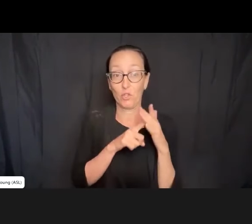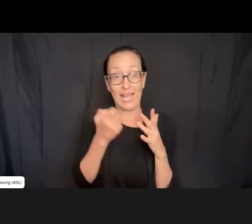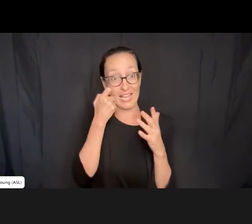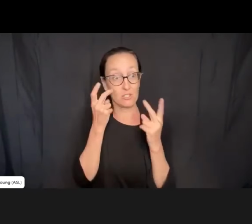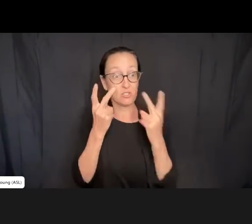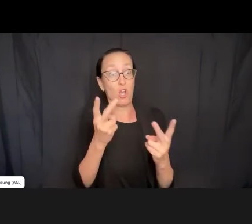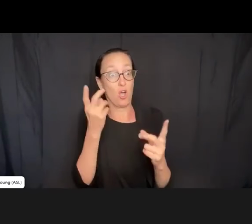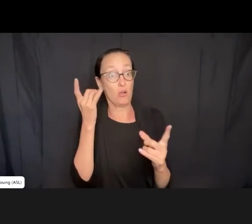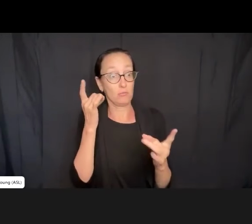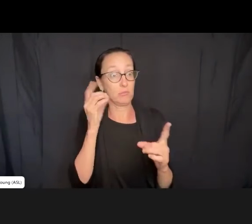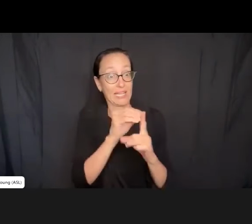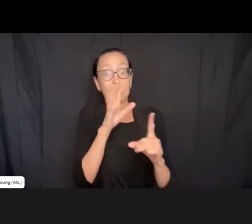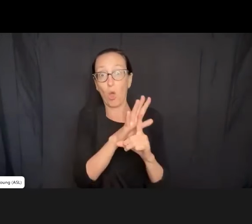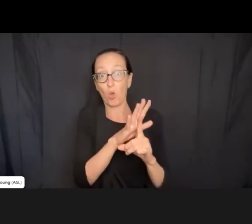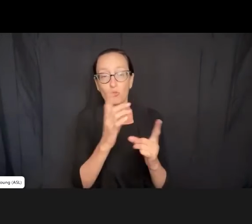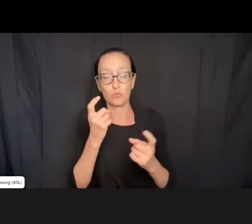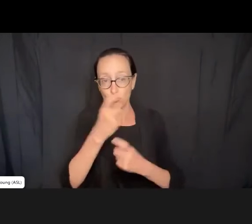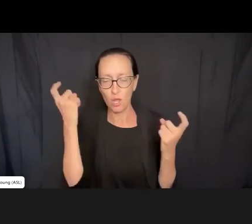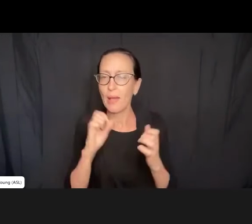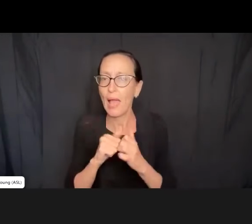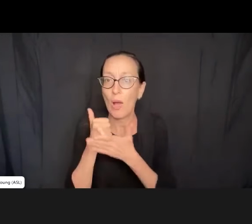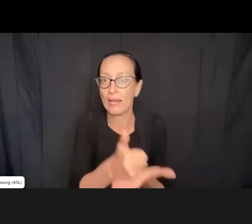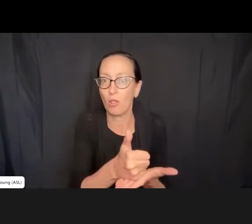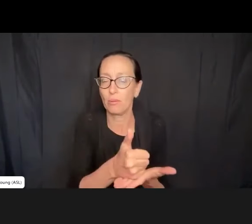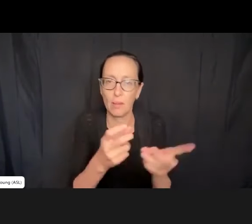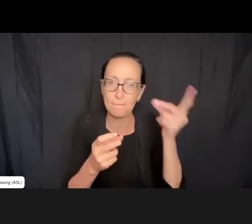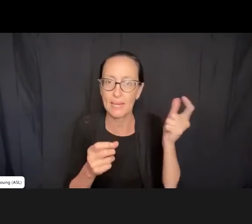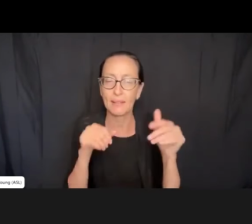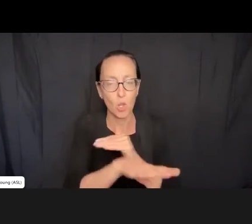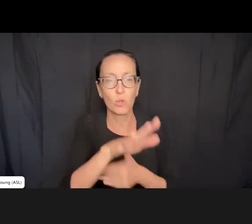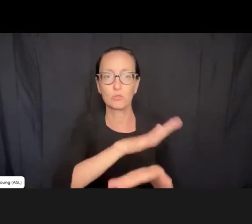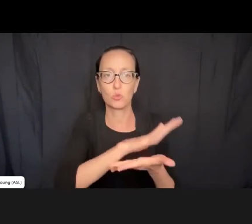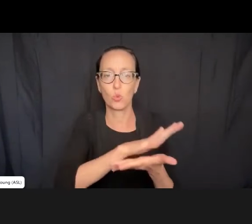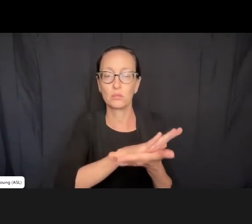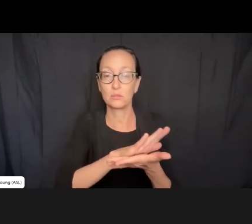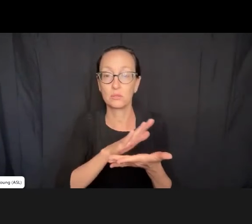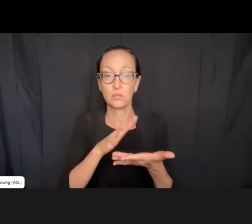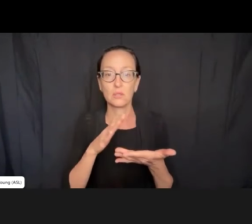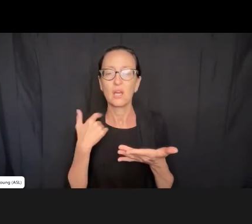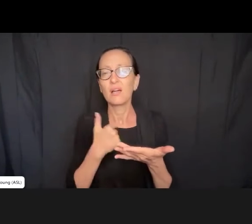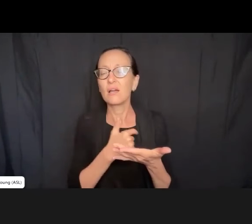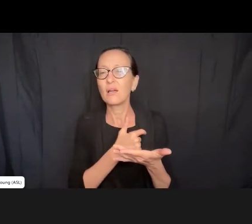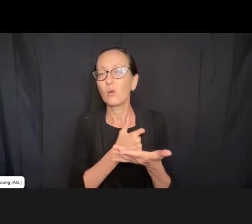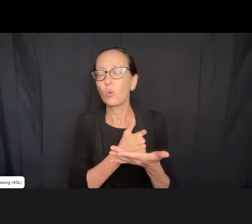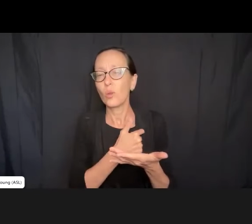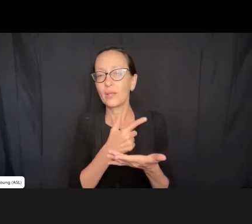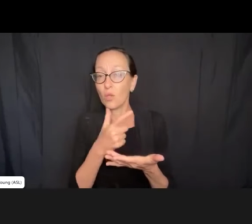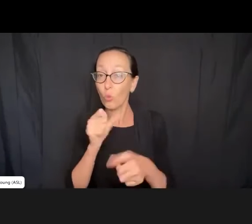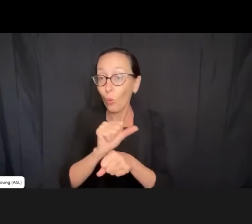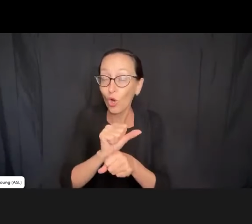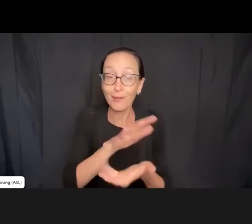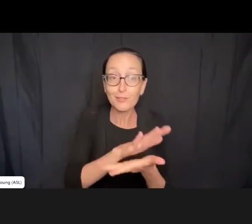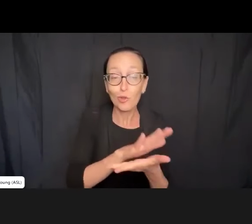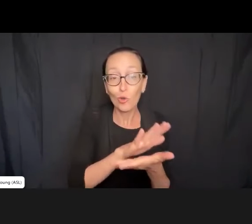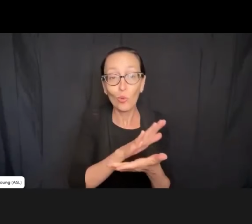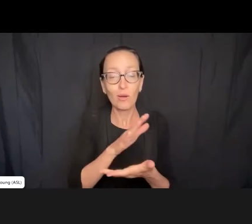trauma, what are some things that we can do to get in there in the schools, because we have the kids for much longer than what many times community